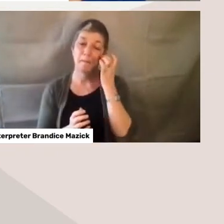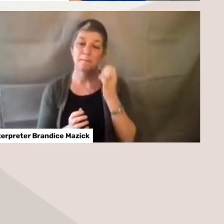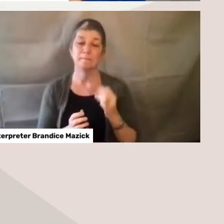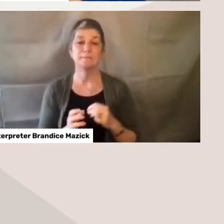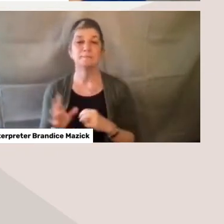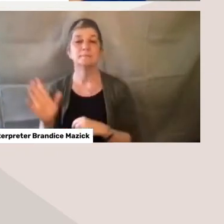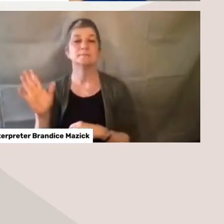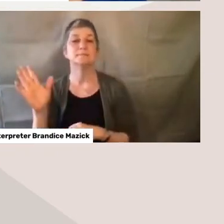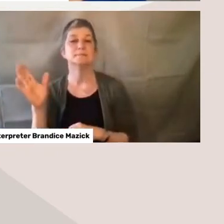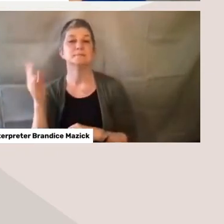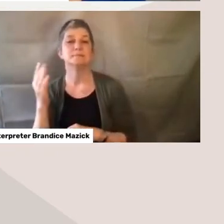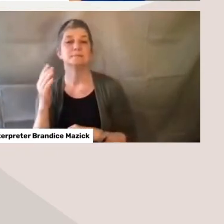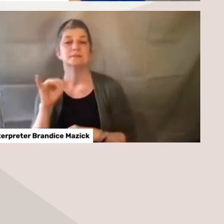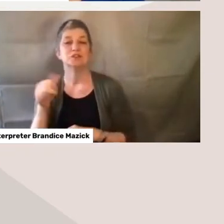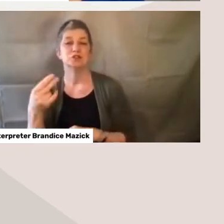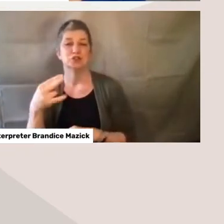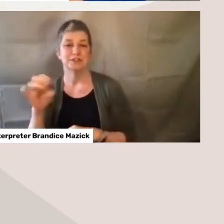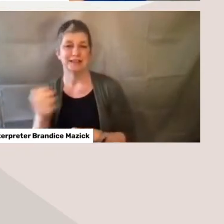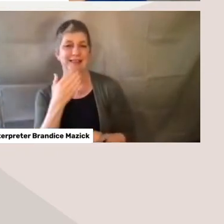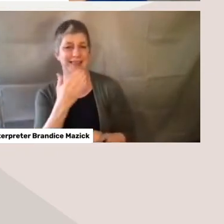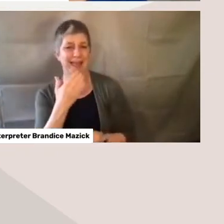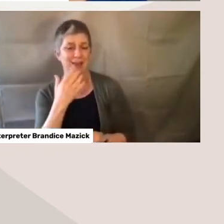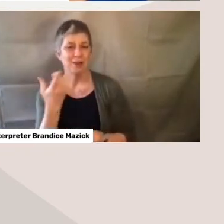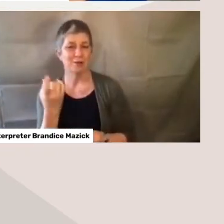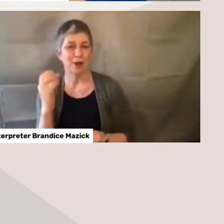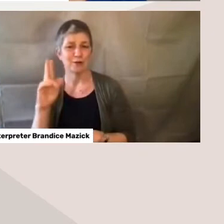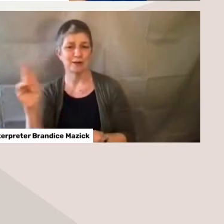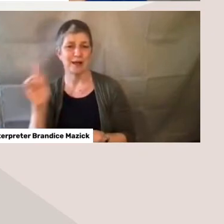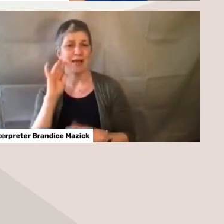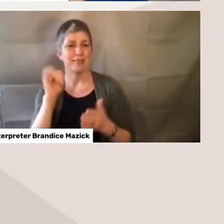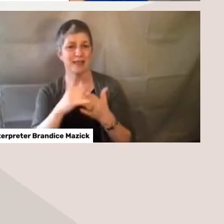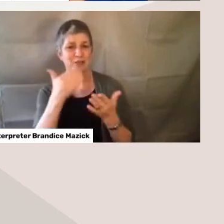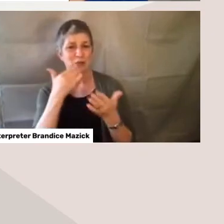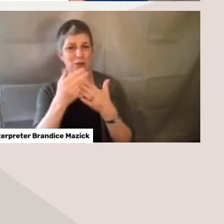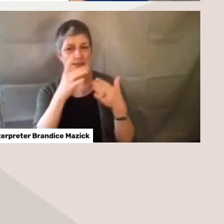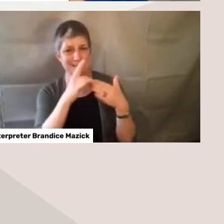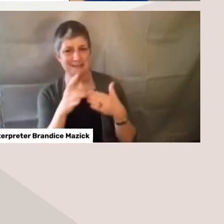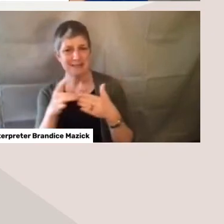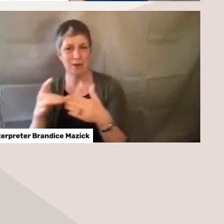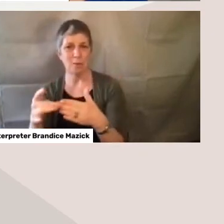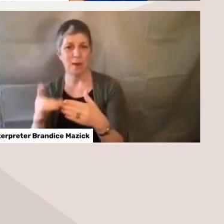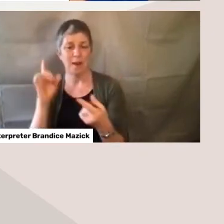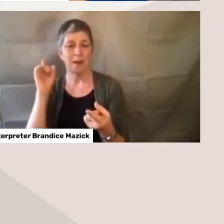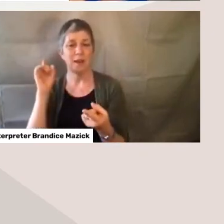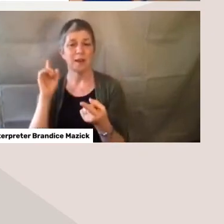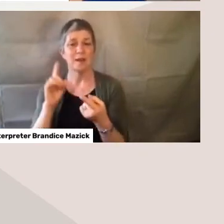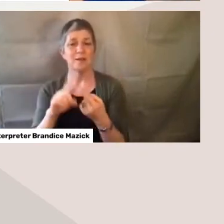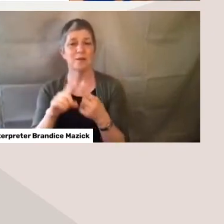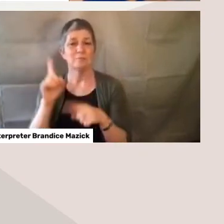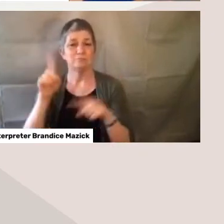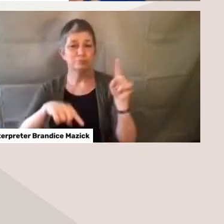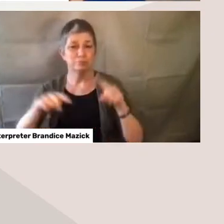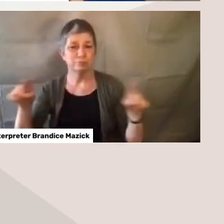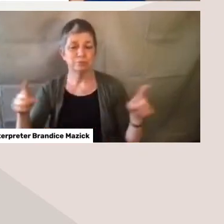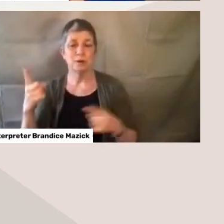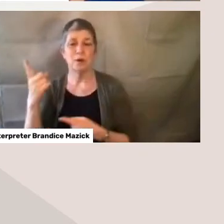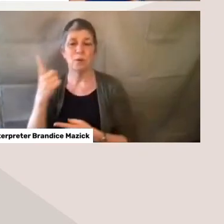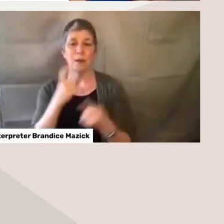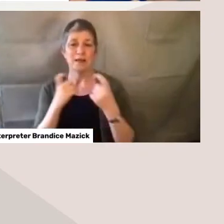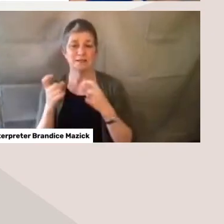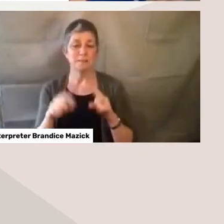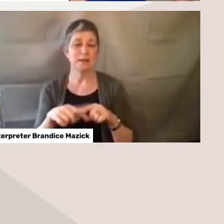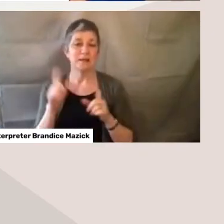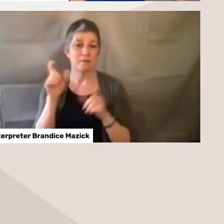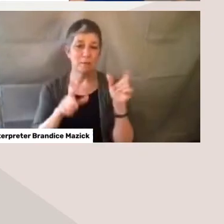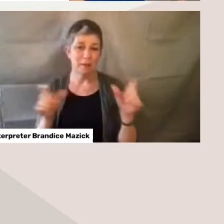Thanks, Dr. Kaklamani. And I think that's a good segue into there's a variety of questions being asked by different